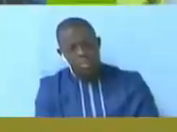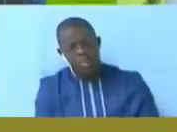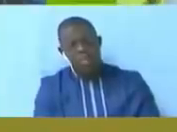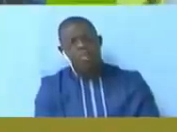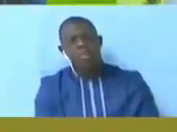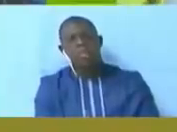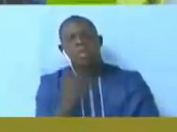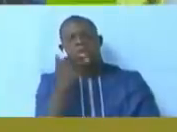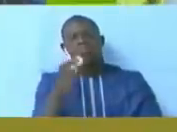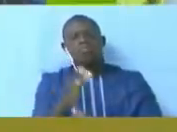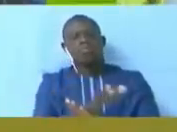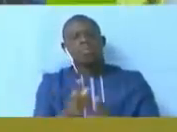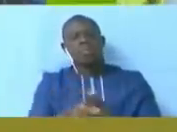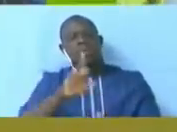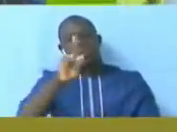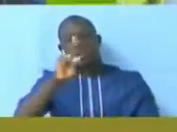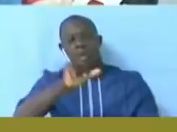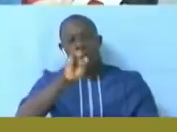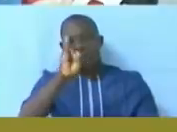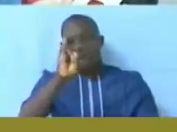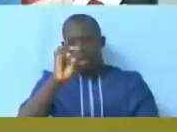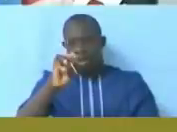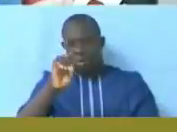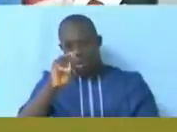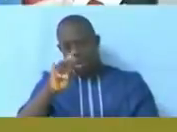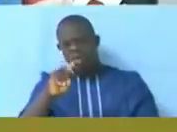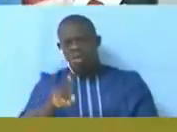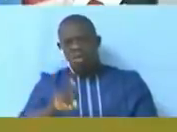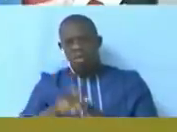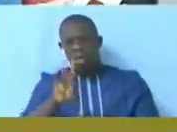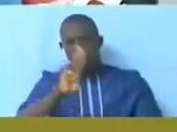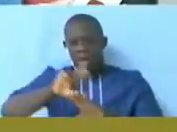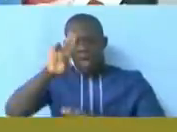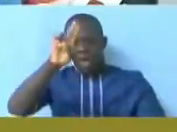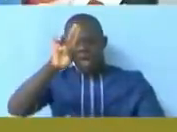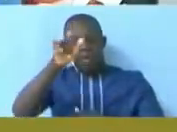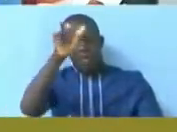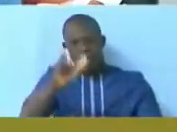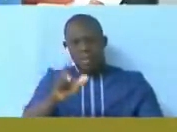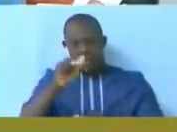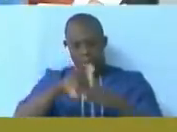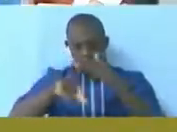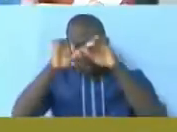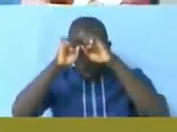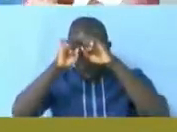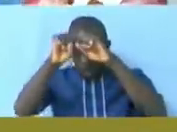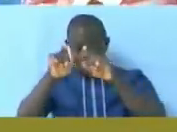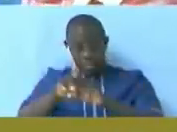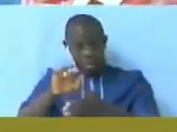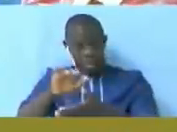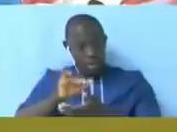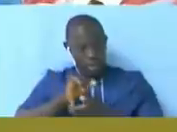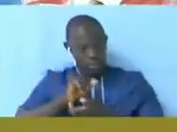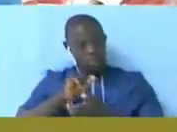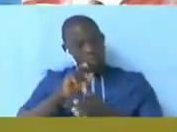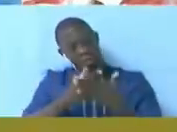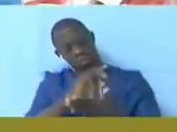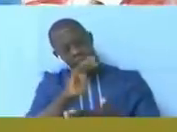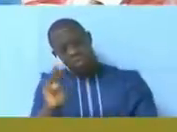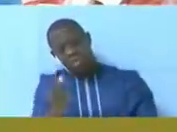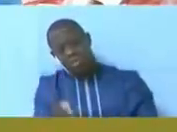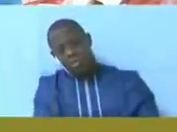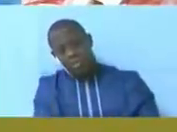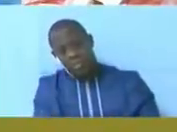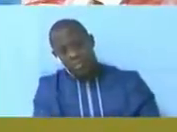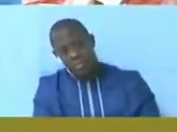diamonds land in the hand of anybody in the higher echelons of the government? Olulu wol nyi ila londo re fo yala na fo ina rana fu da modo bulo kono